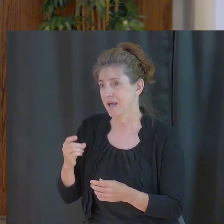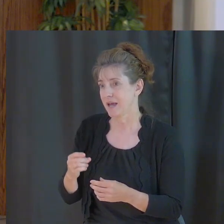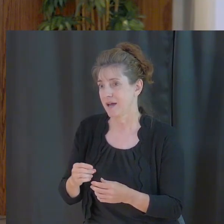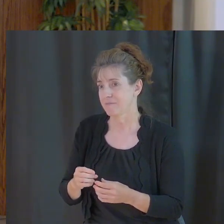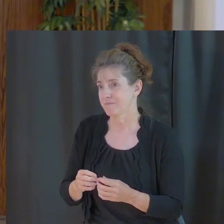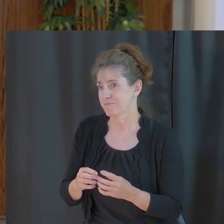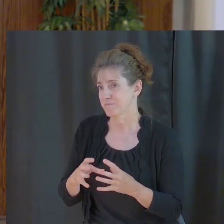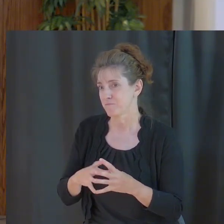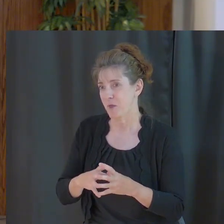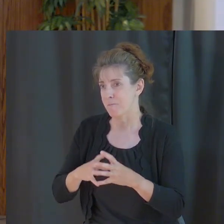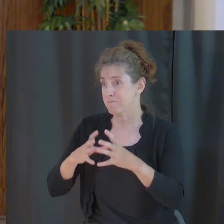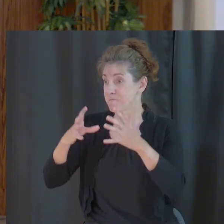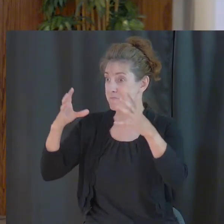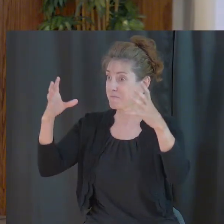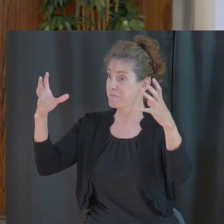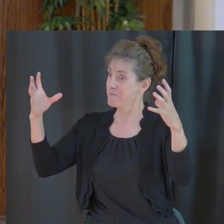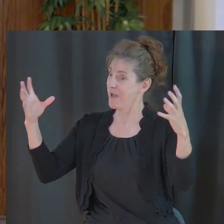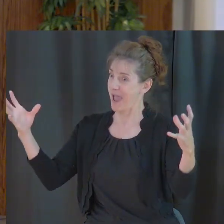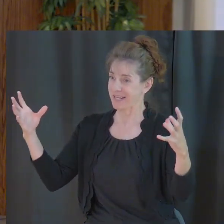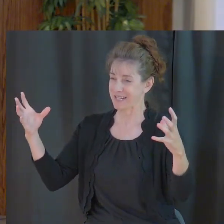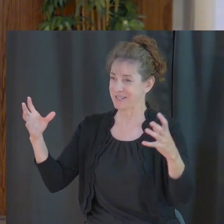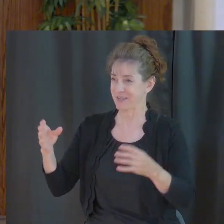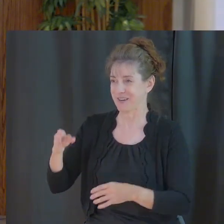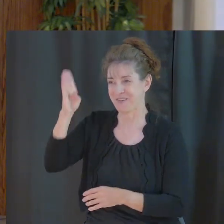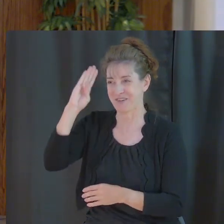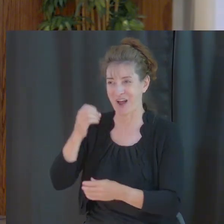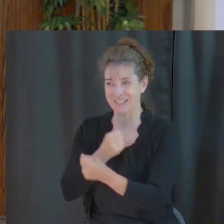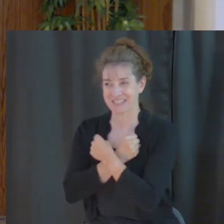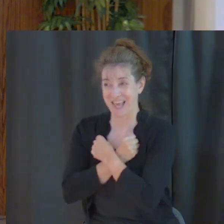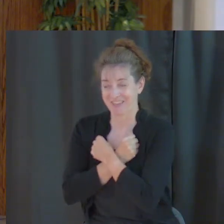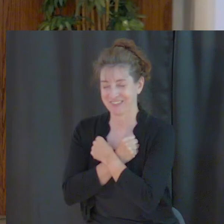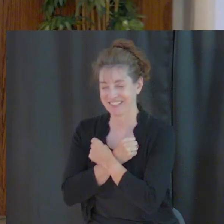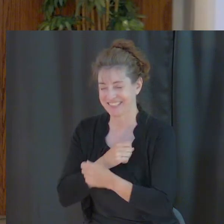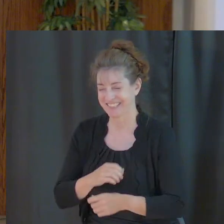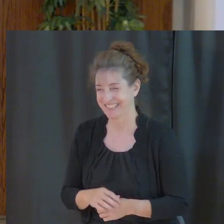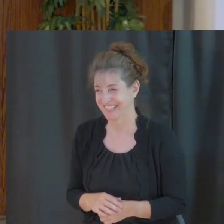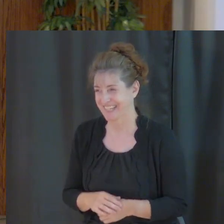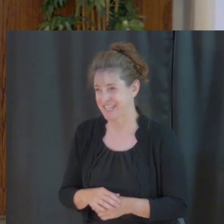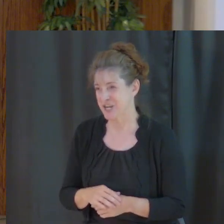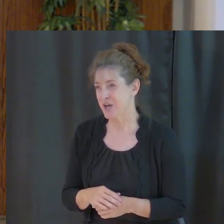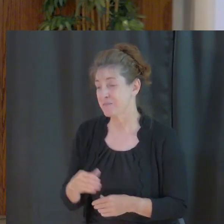and length and height and depth, and to know the love of Christ that surpasses knowledge,